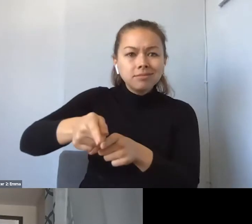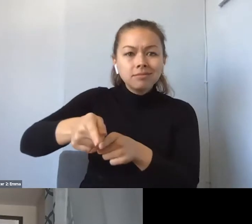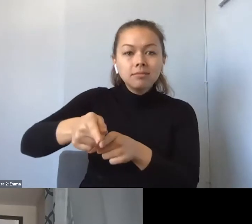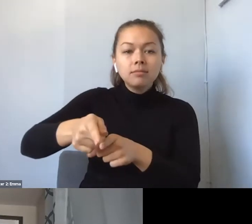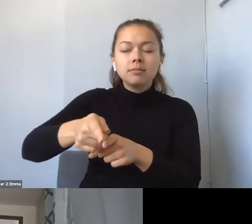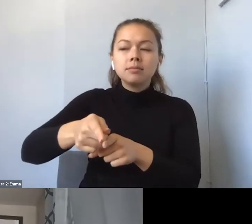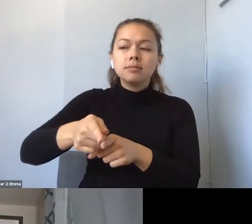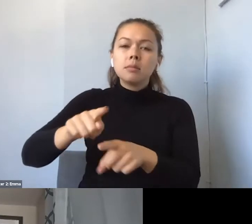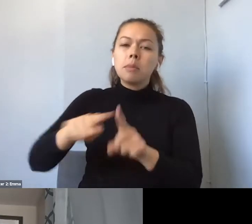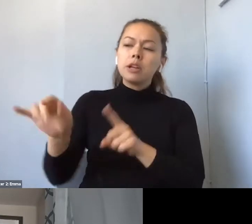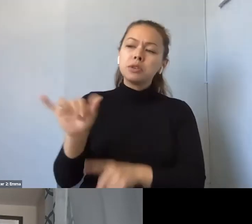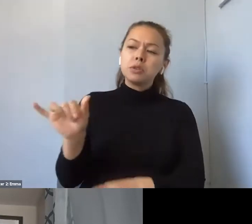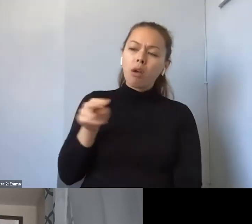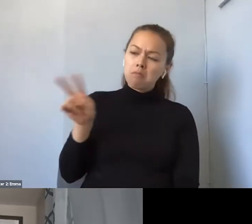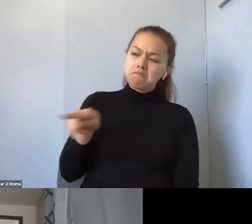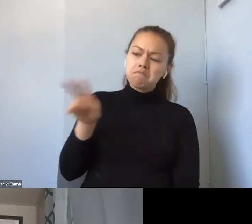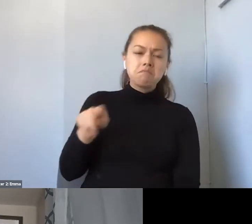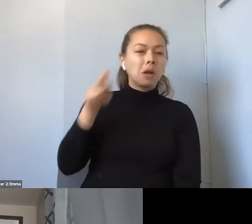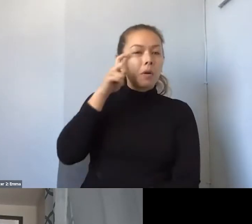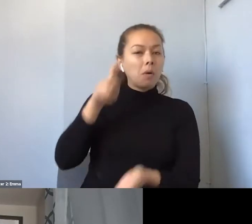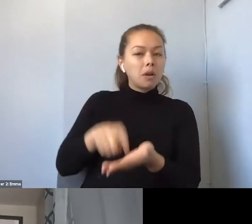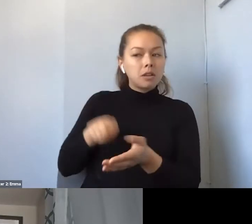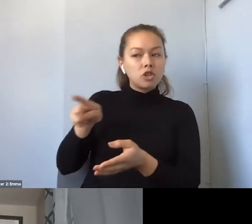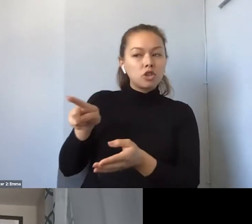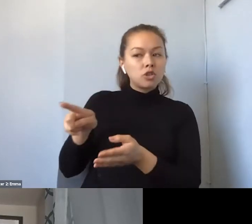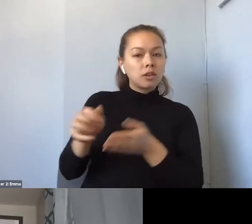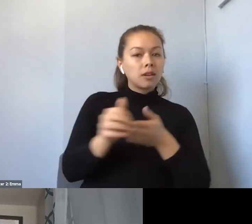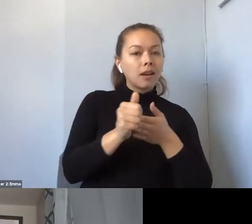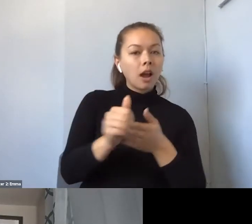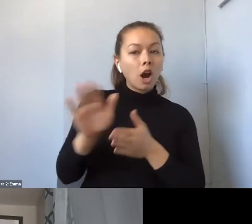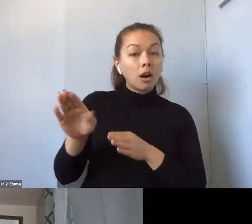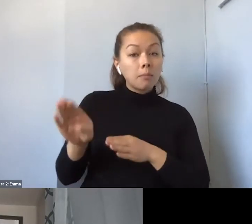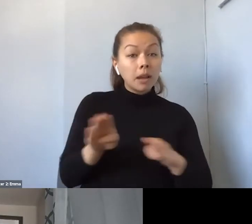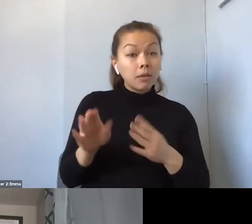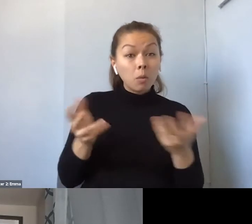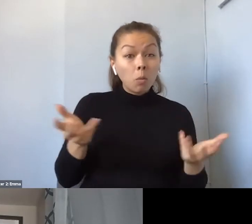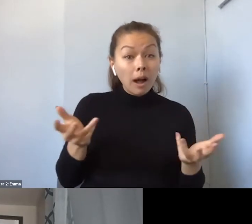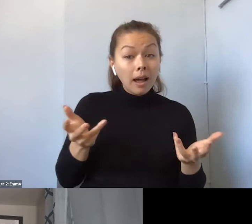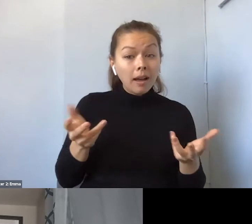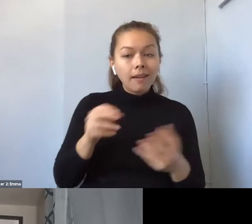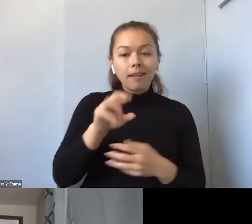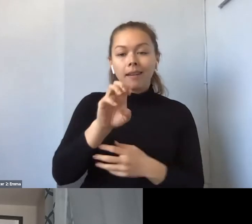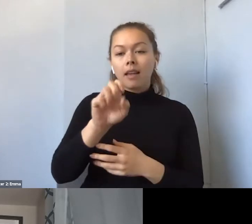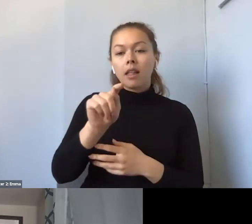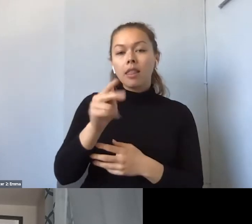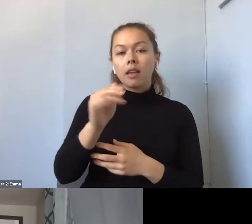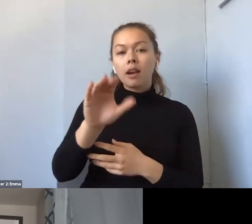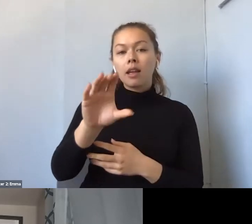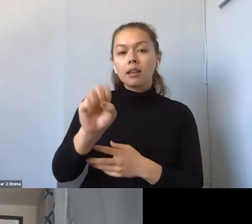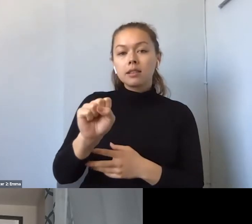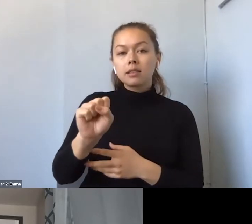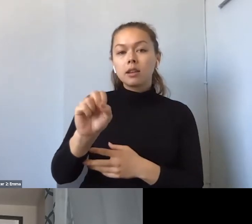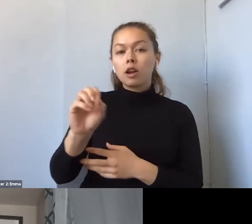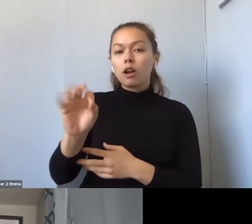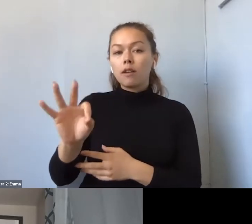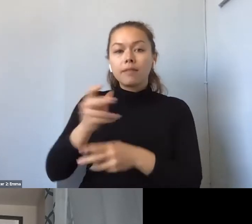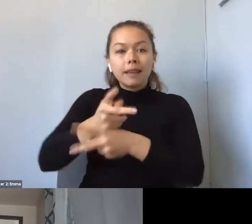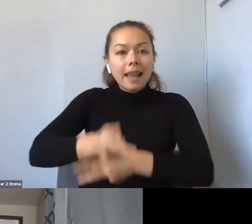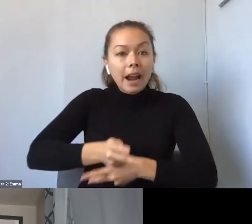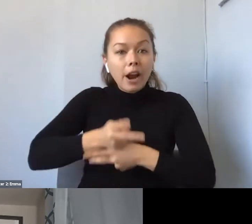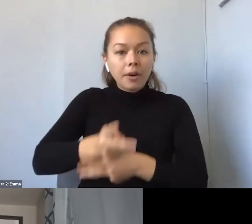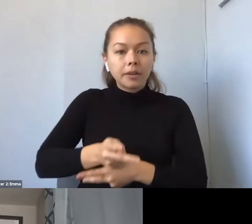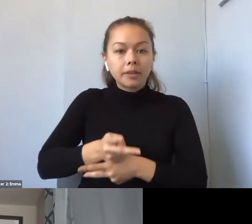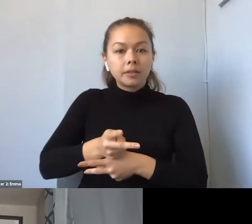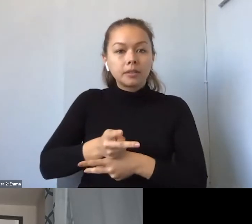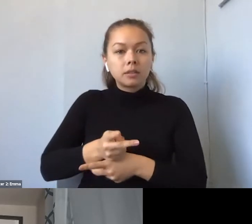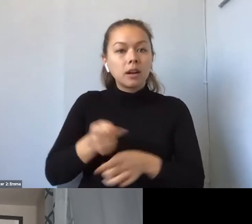care that was committed to undoing the damage caused by the very systems that were meant to care for us, but